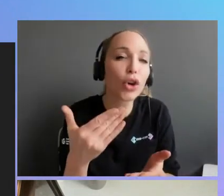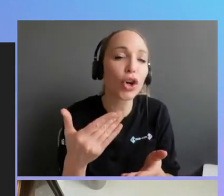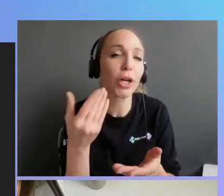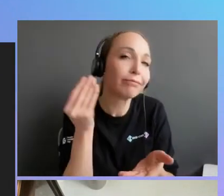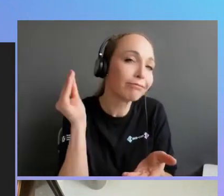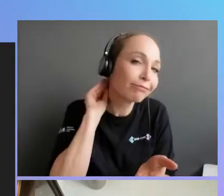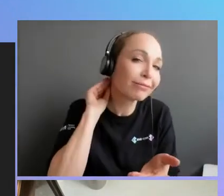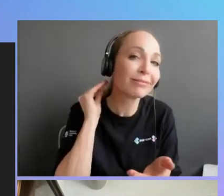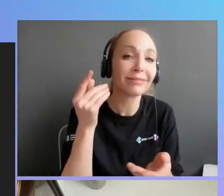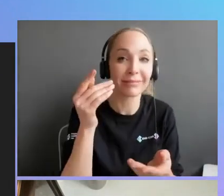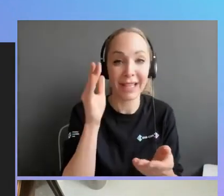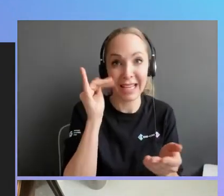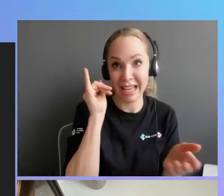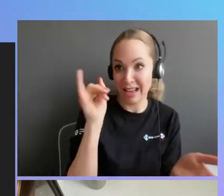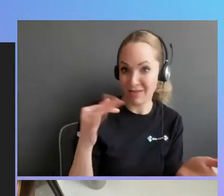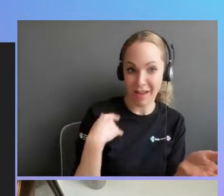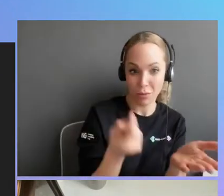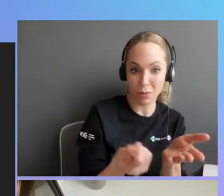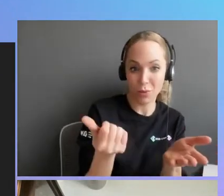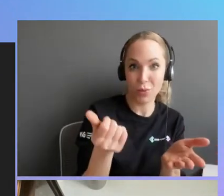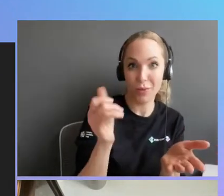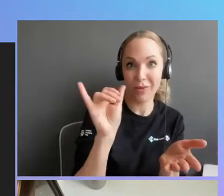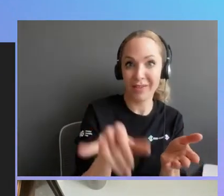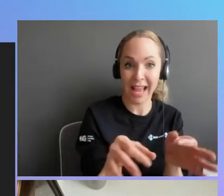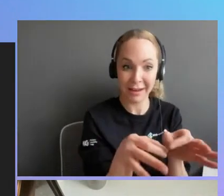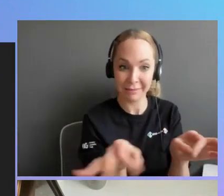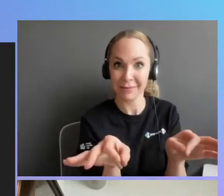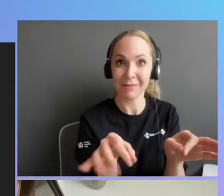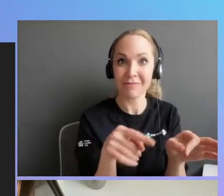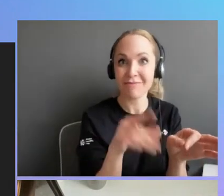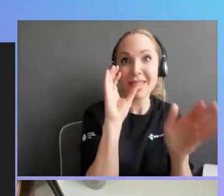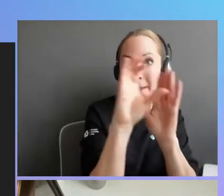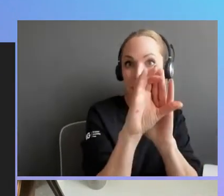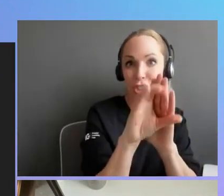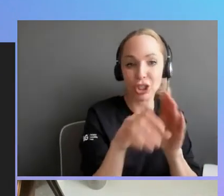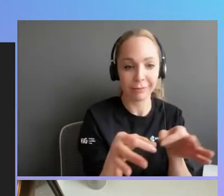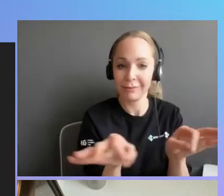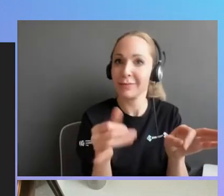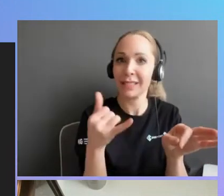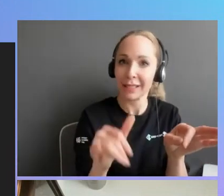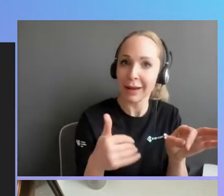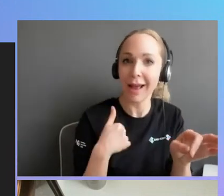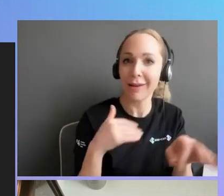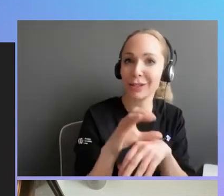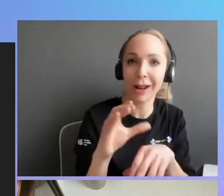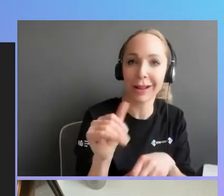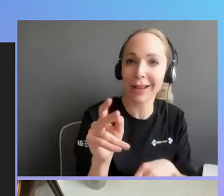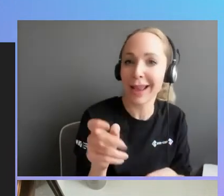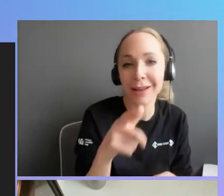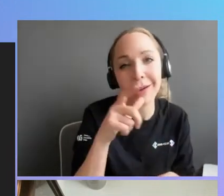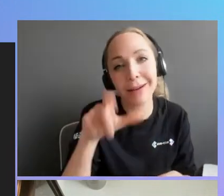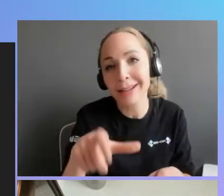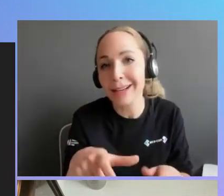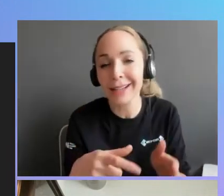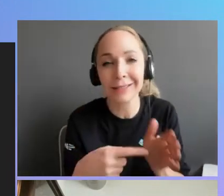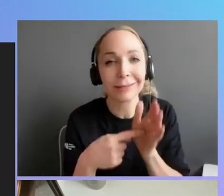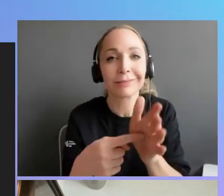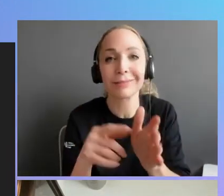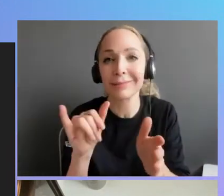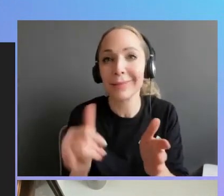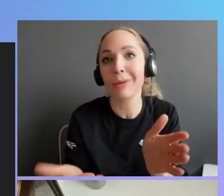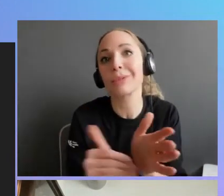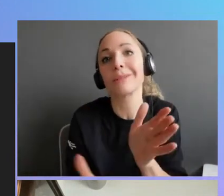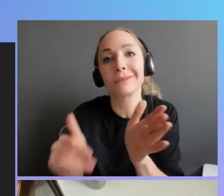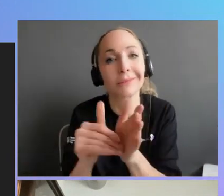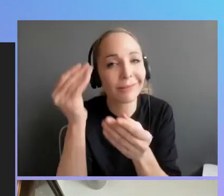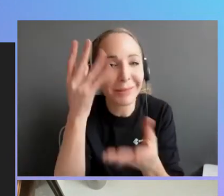page, would any information be lost? And I'd probably say no. I think because the chocolate cake heading is there, we don't need to convey that redundant information.